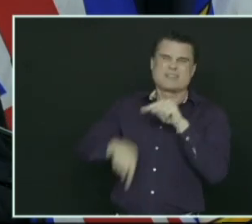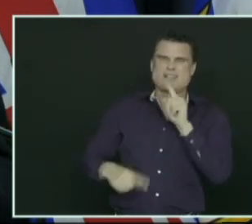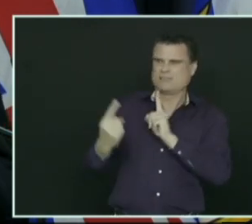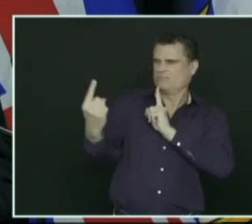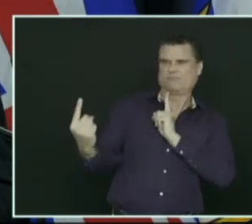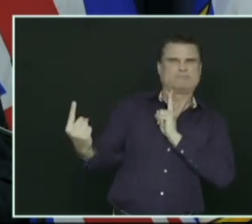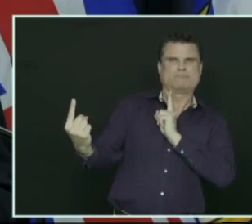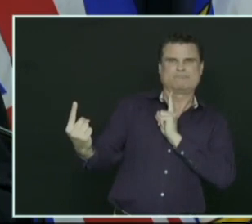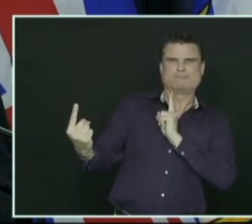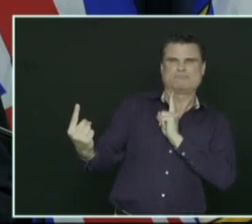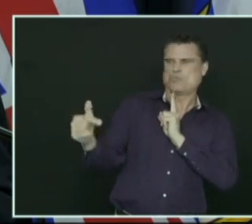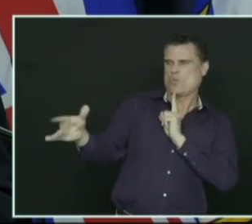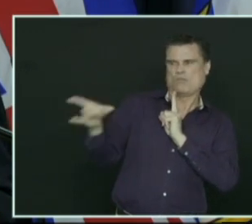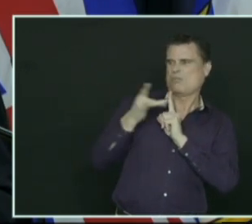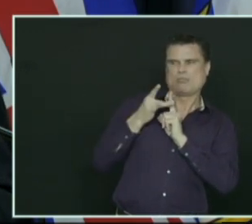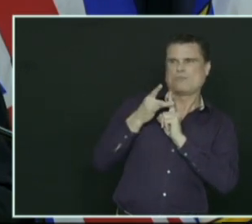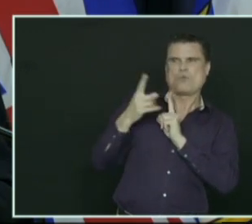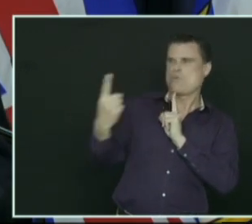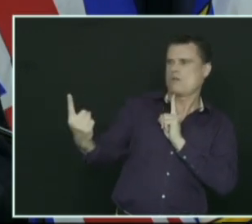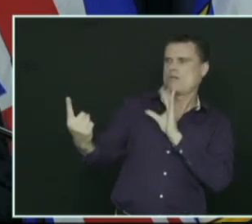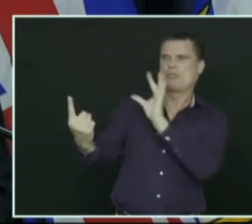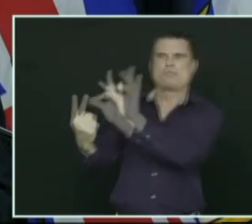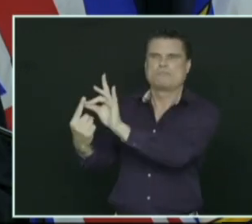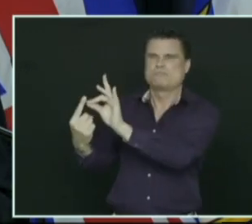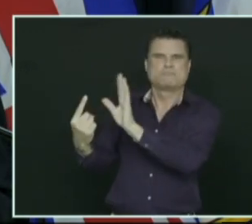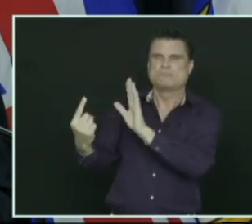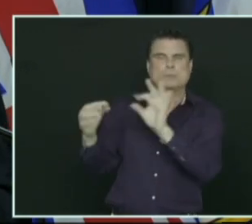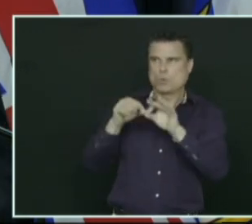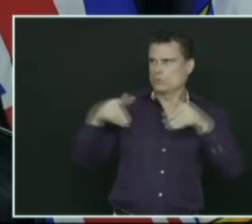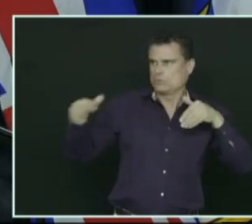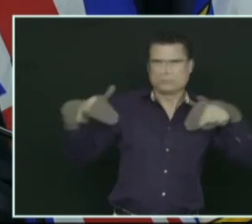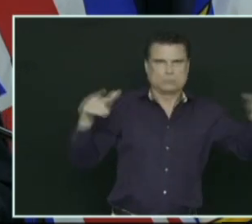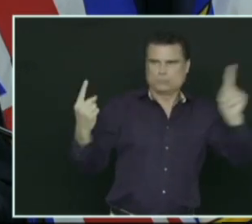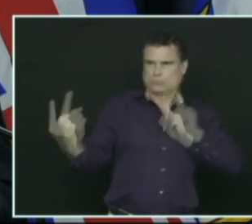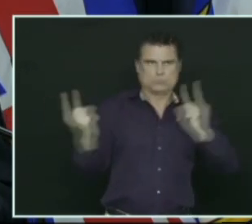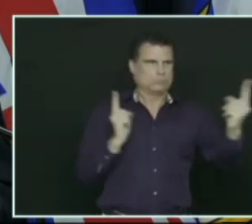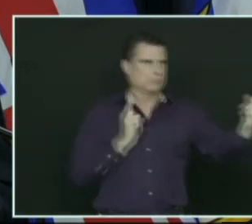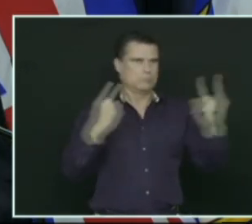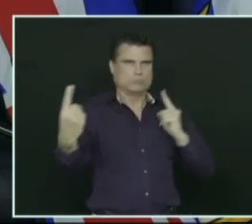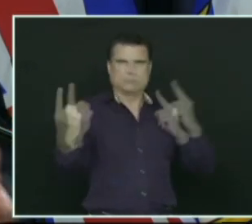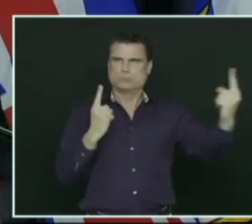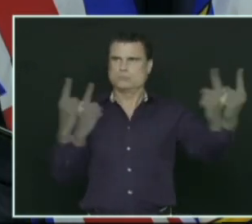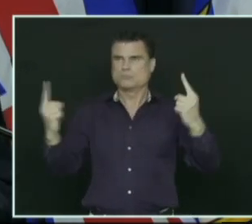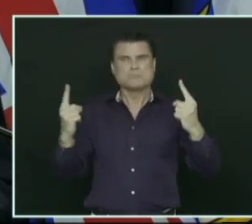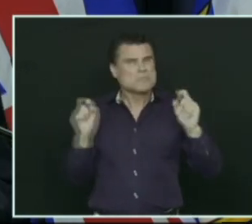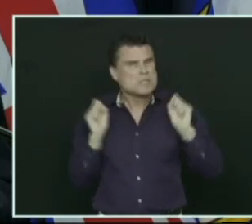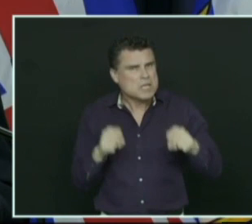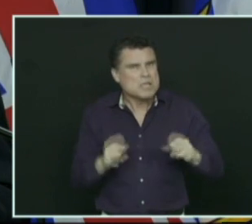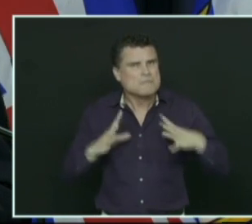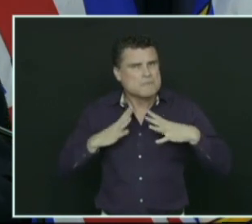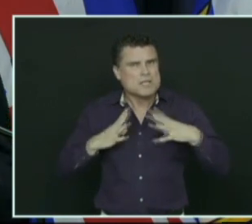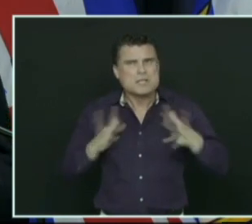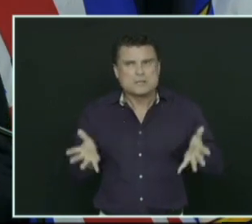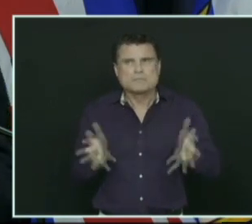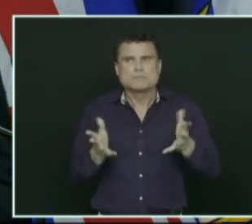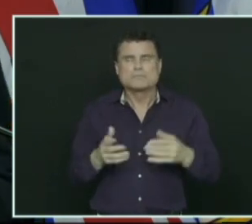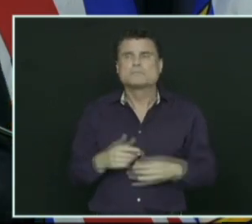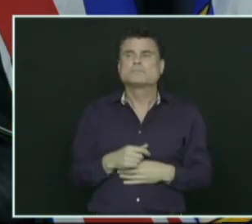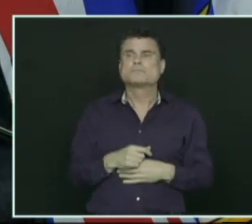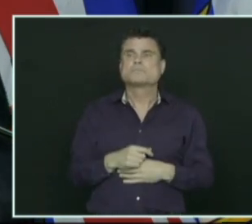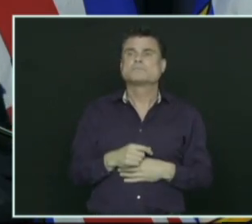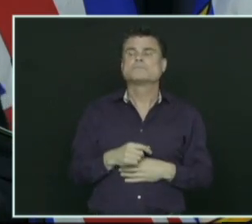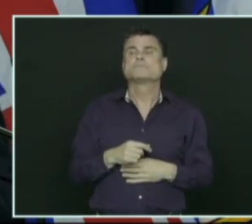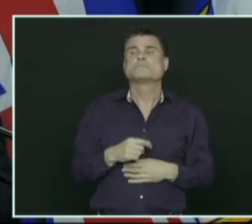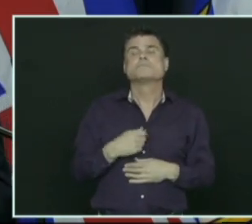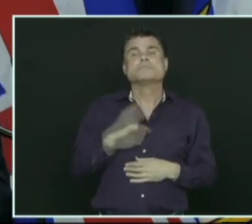by using the suffering of others to distract us. Don't promote them, don't look at them, but focus